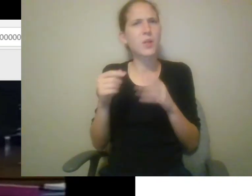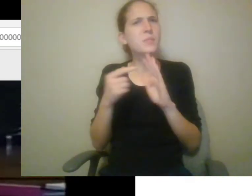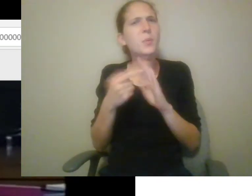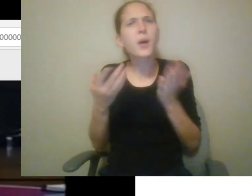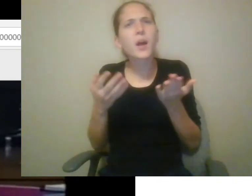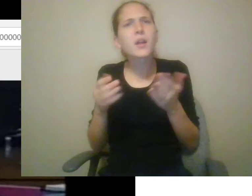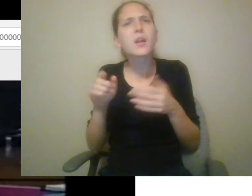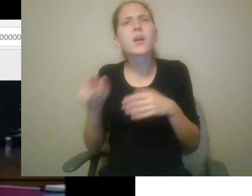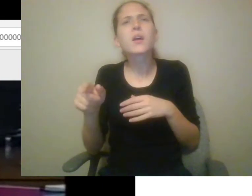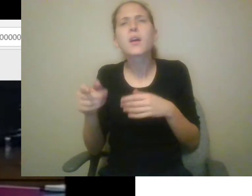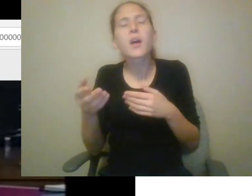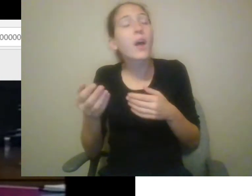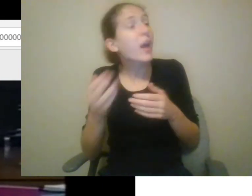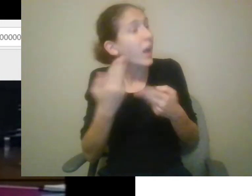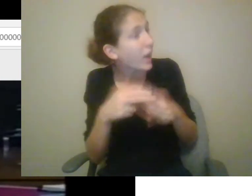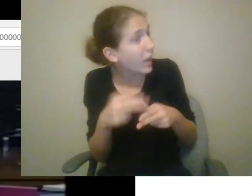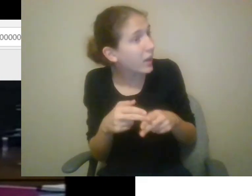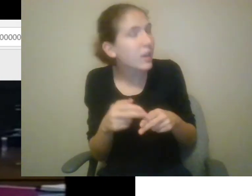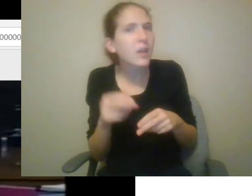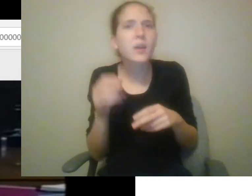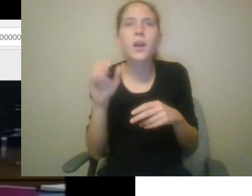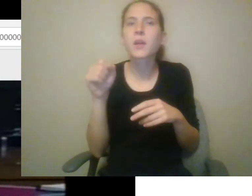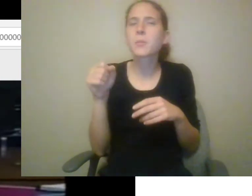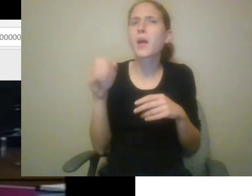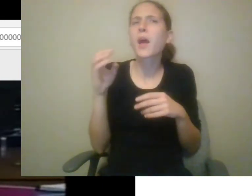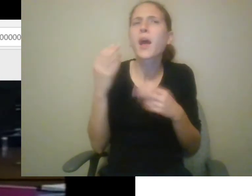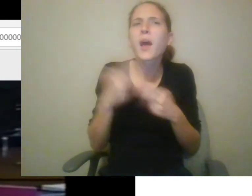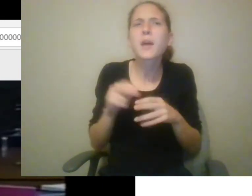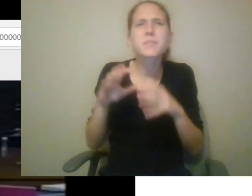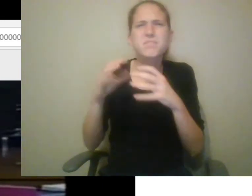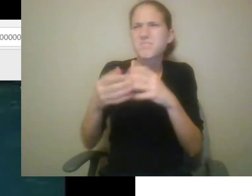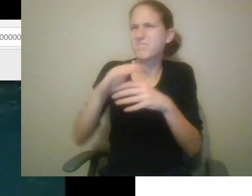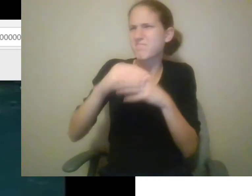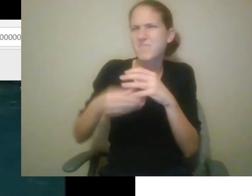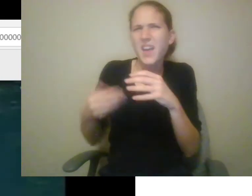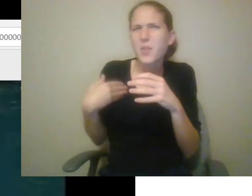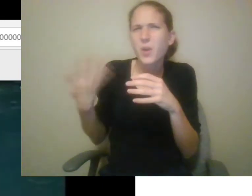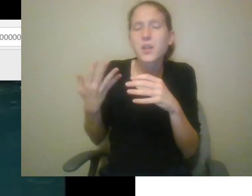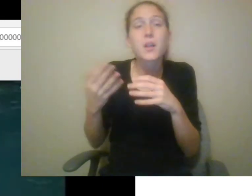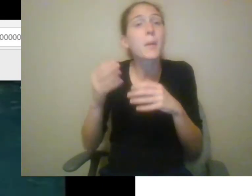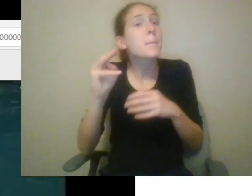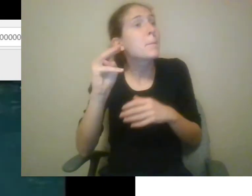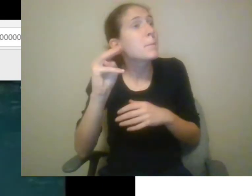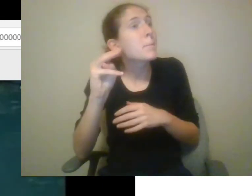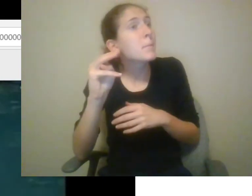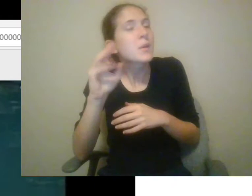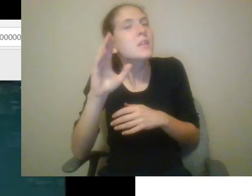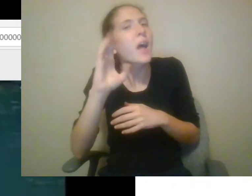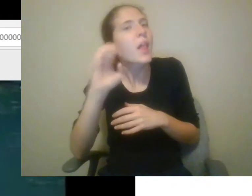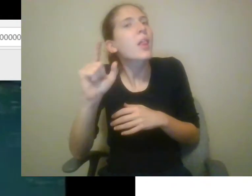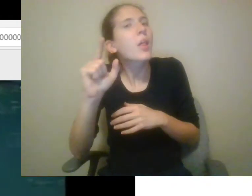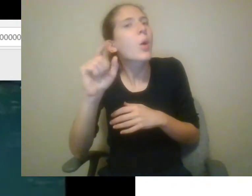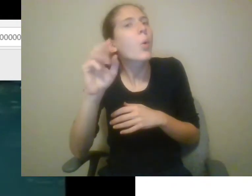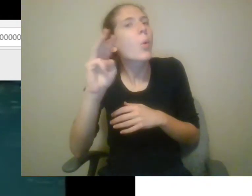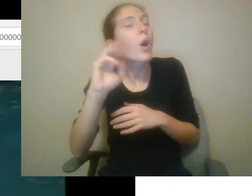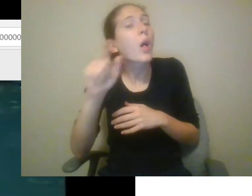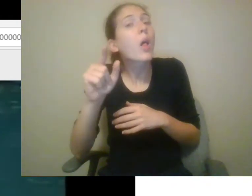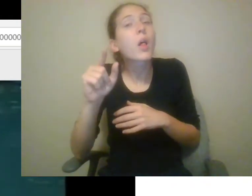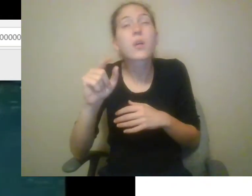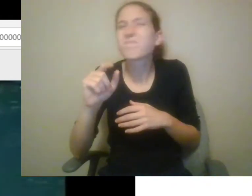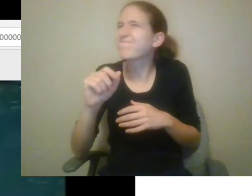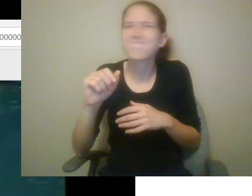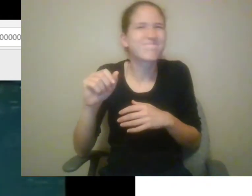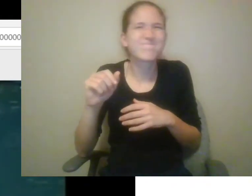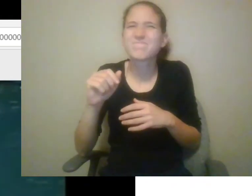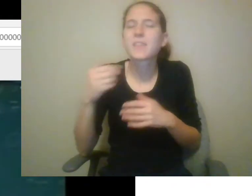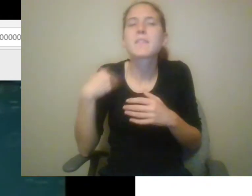egg? No, it's not a cell wall. There's something special around an egg. What is it? Shell? It's a shell. Right? So what if I could